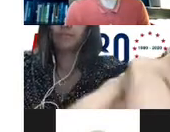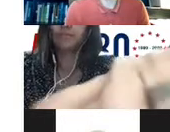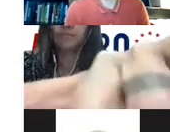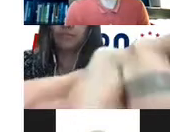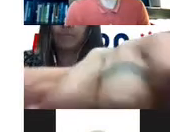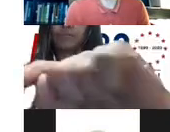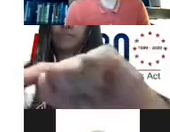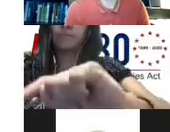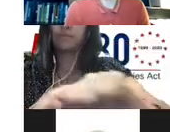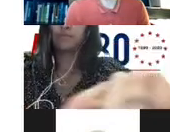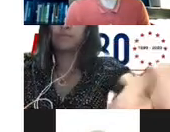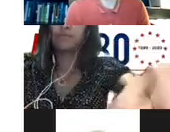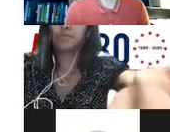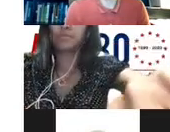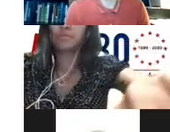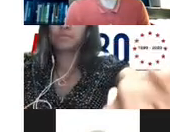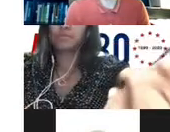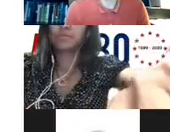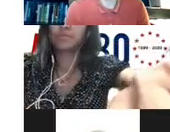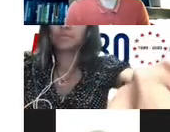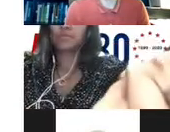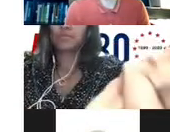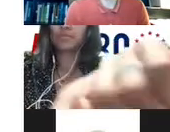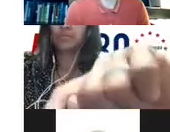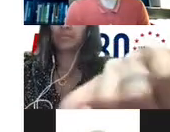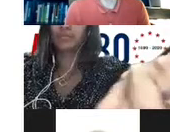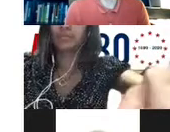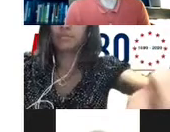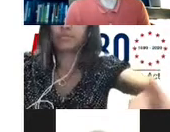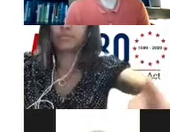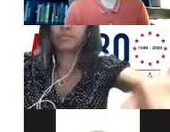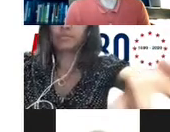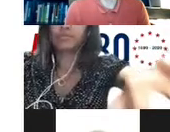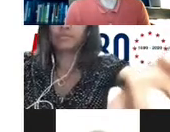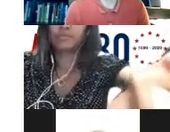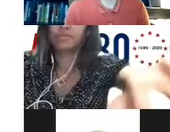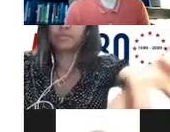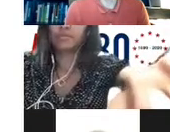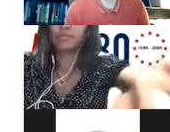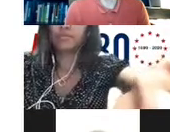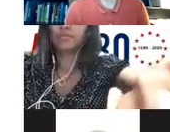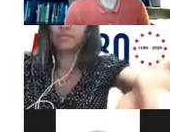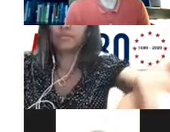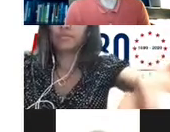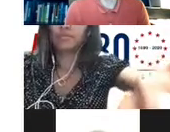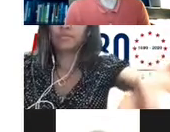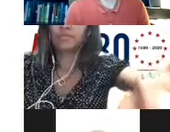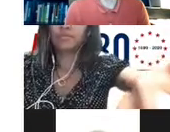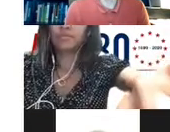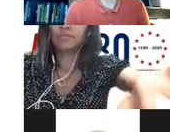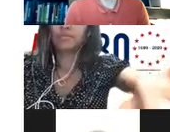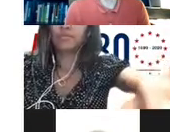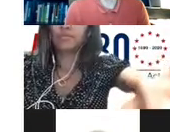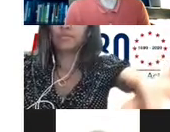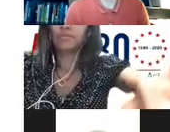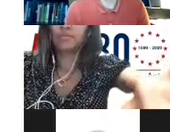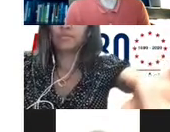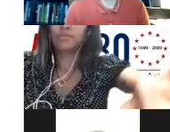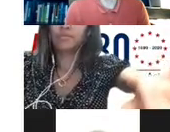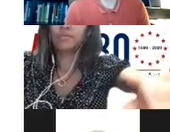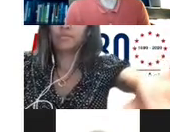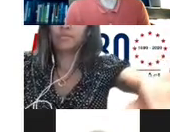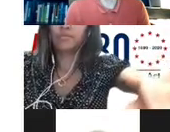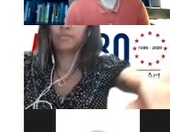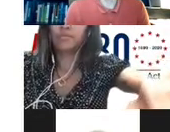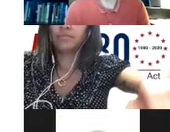Zoom, just for fun. And then you can select whether you want that name to be remembered for future meetings when you log in